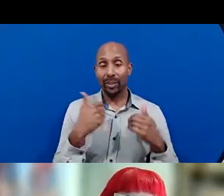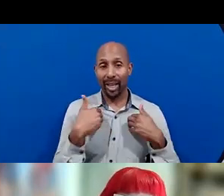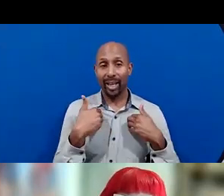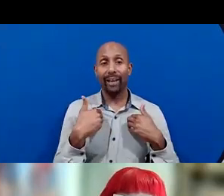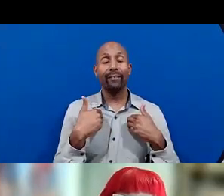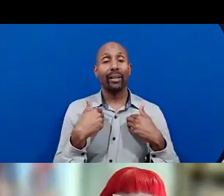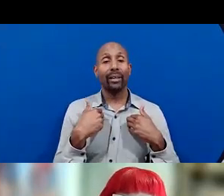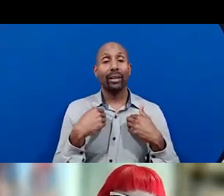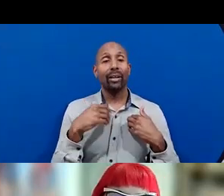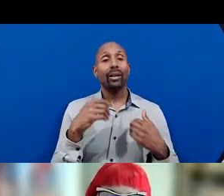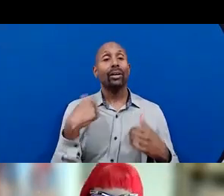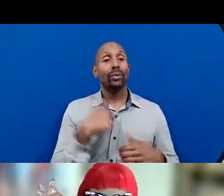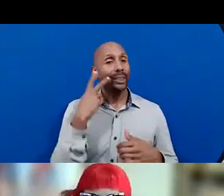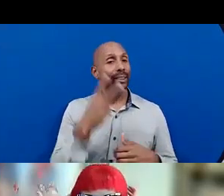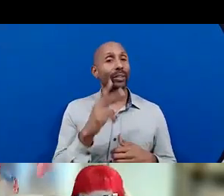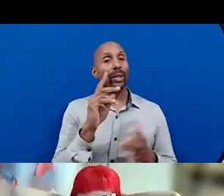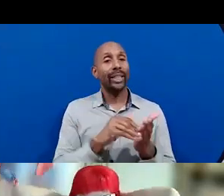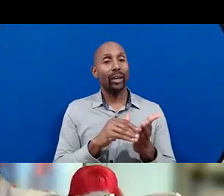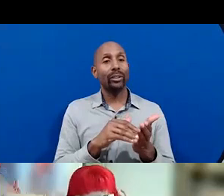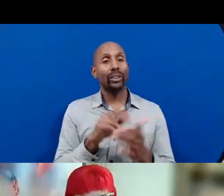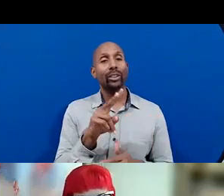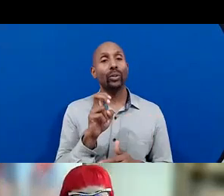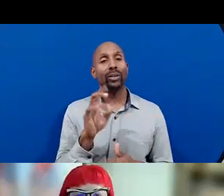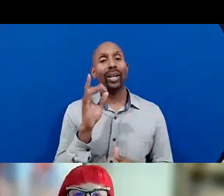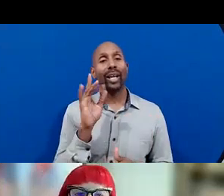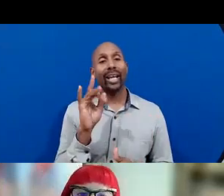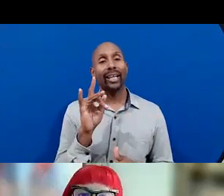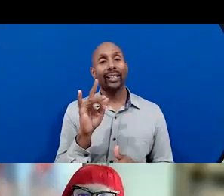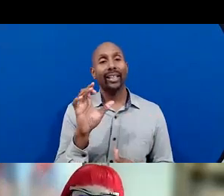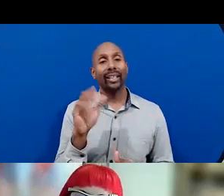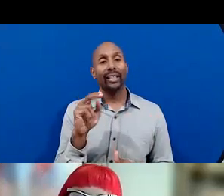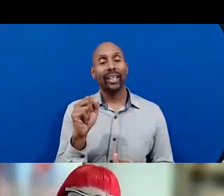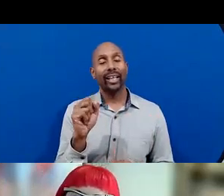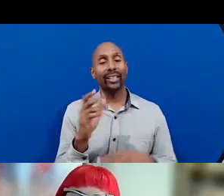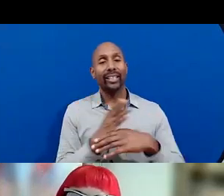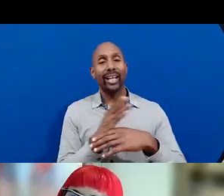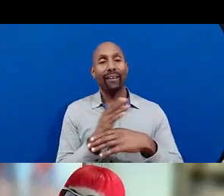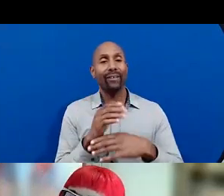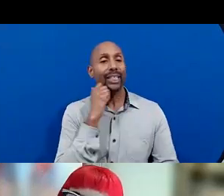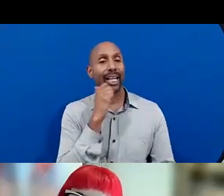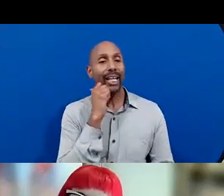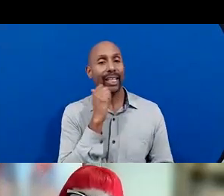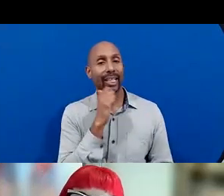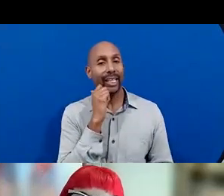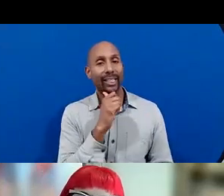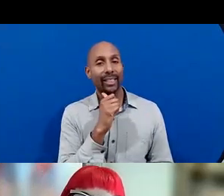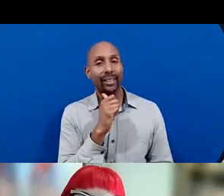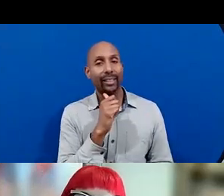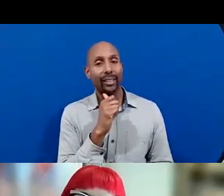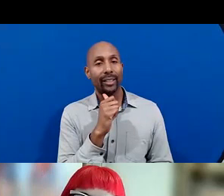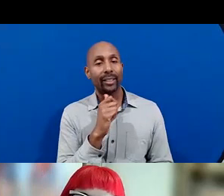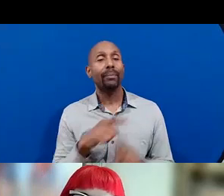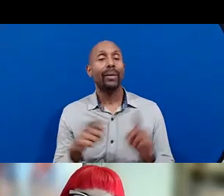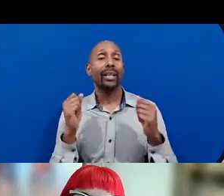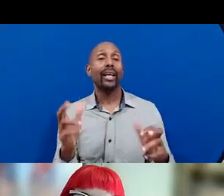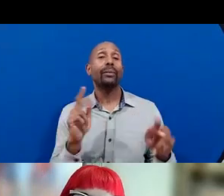1,218 cases daily. That's the average. But again, lots of folks are doing home tests. So